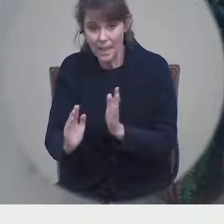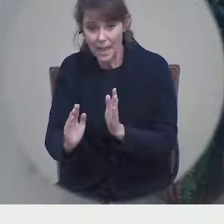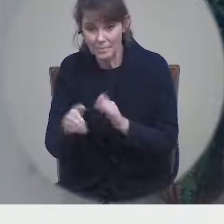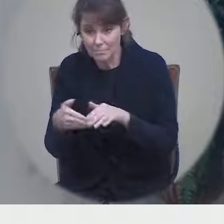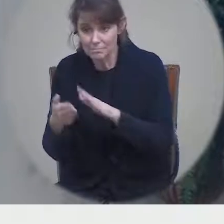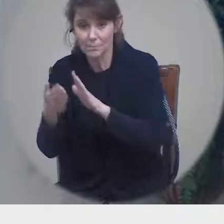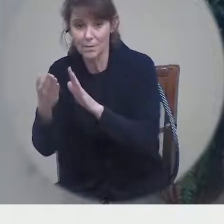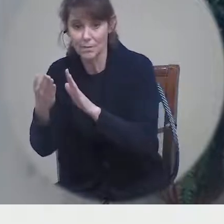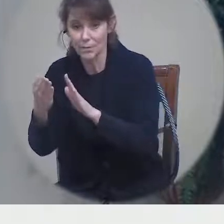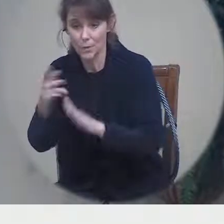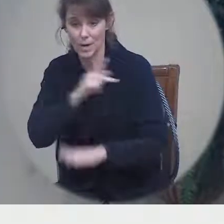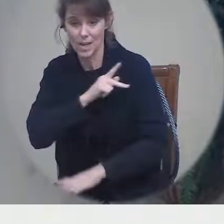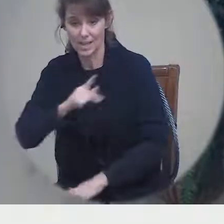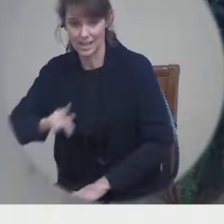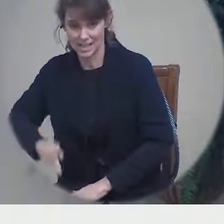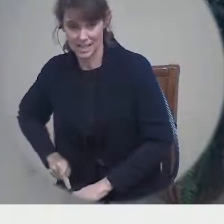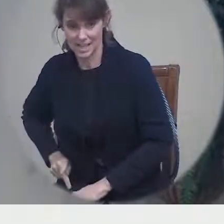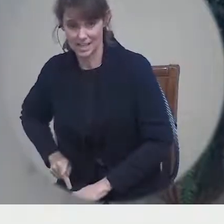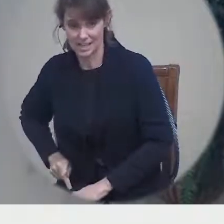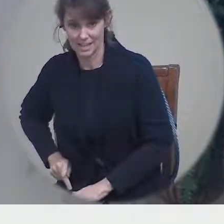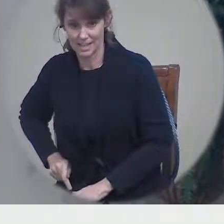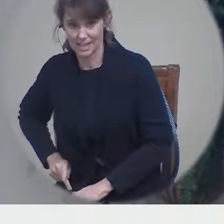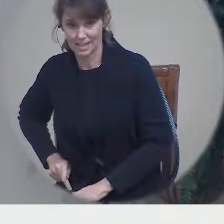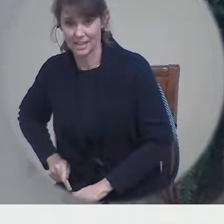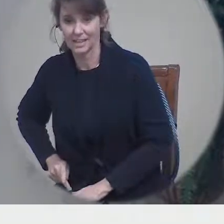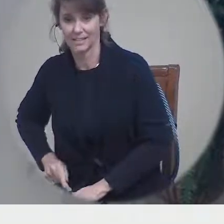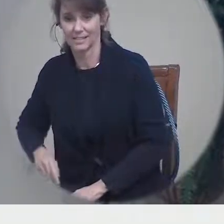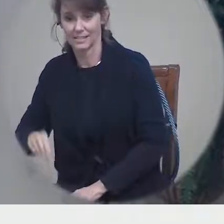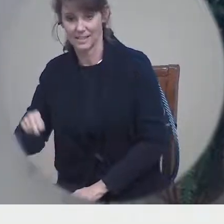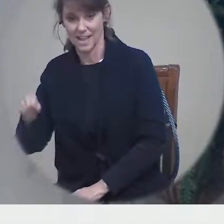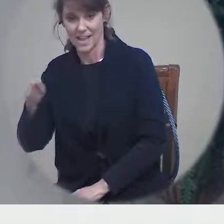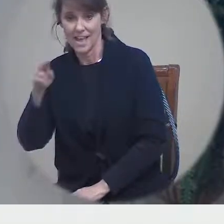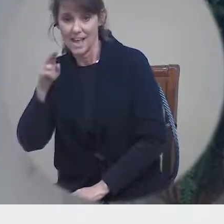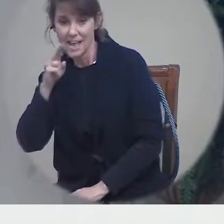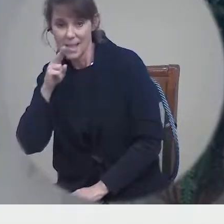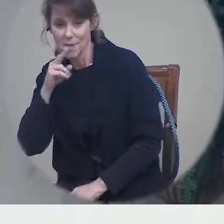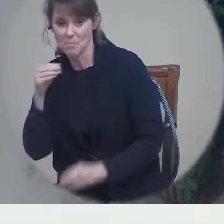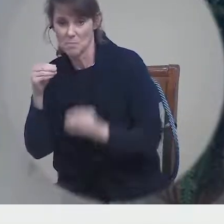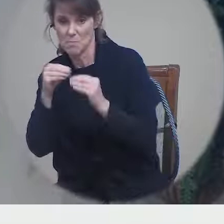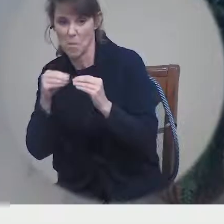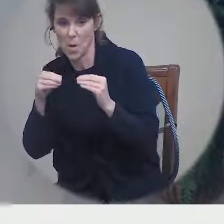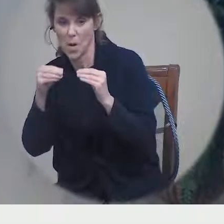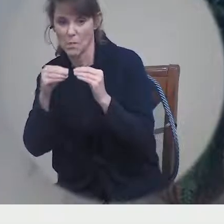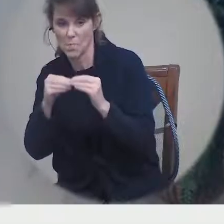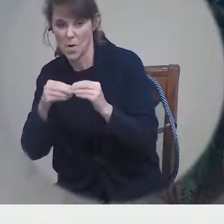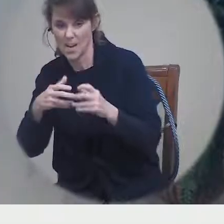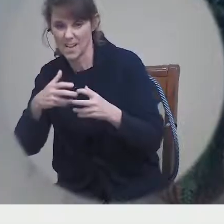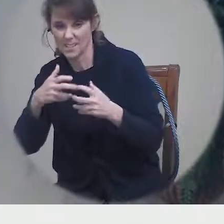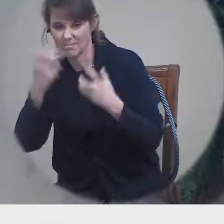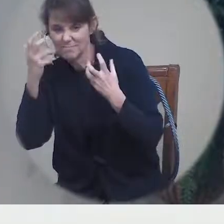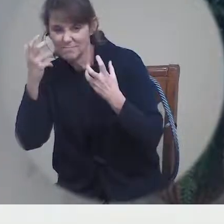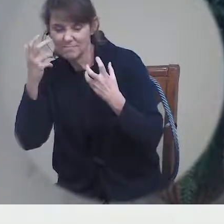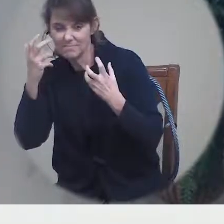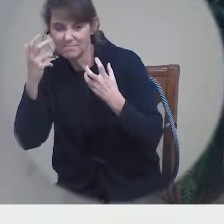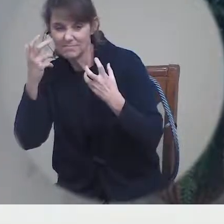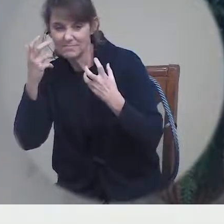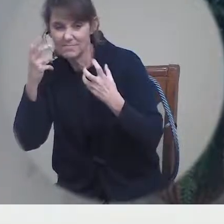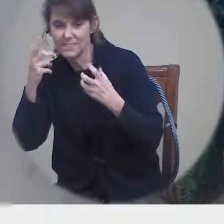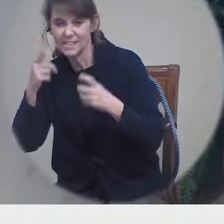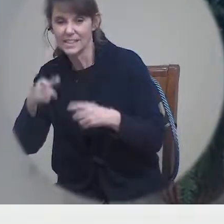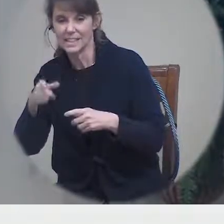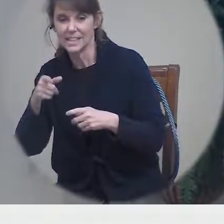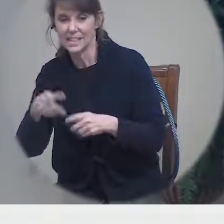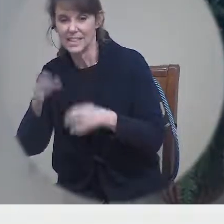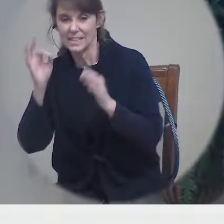Haman's hatred and animosity grows entrenched, so much so that he places a stake or a